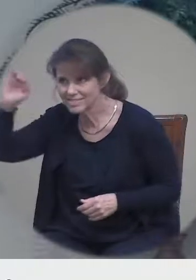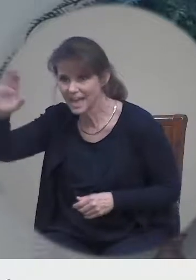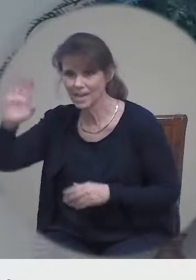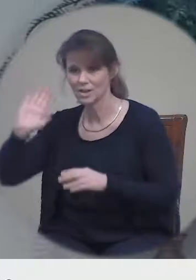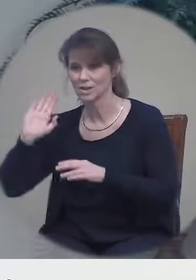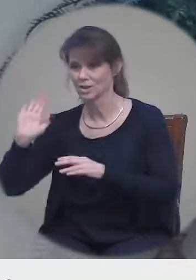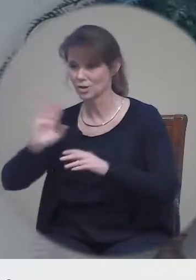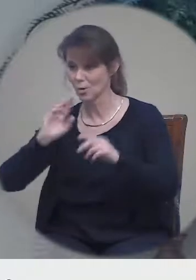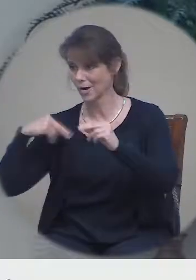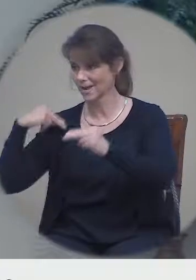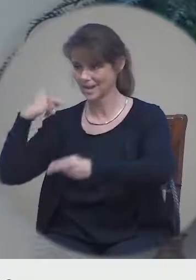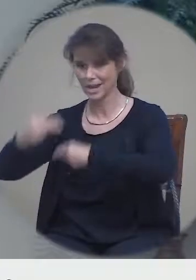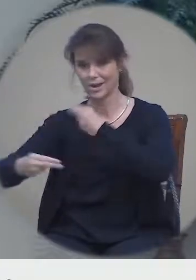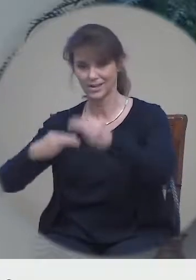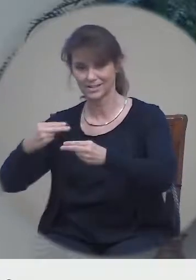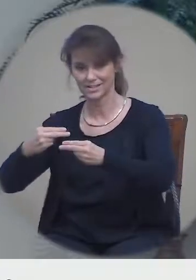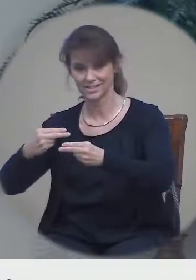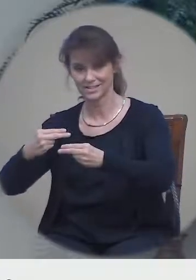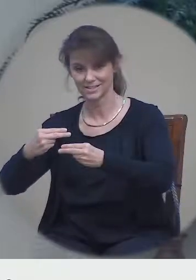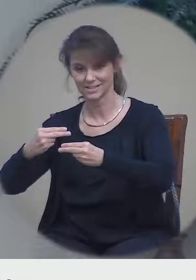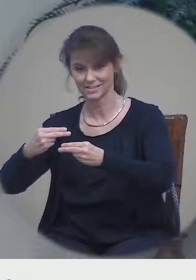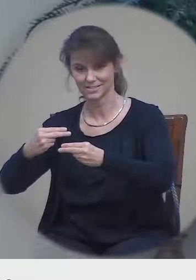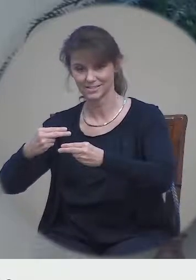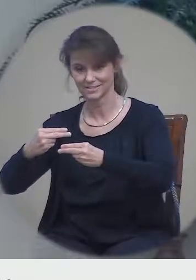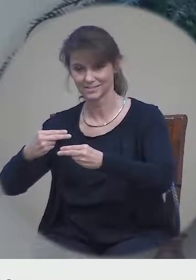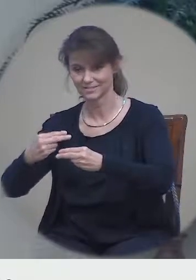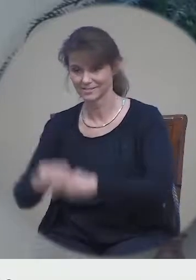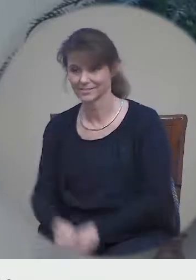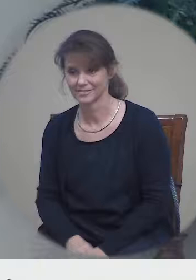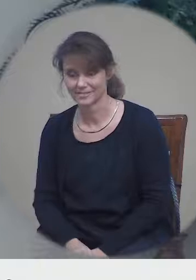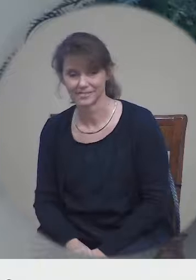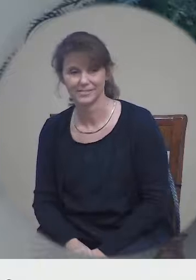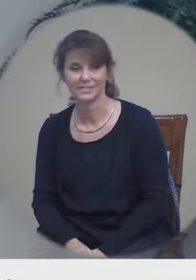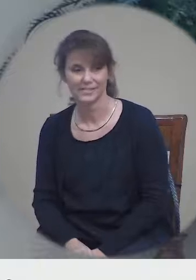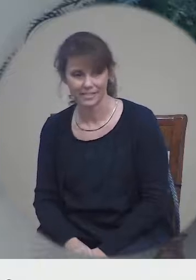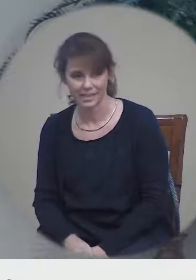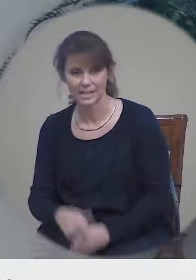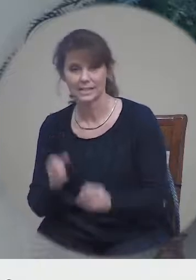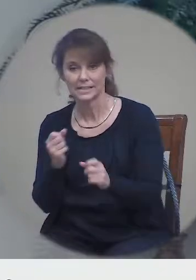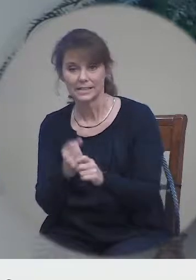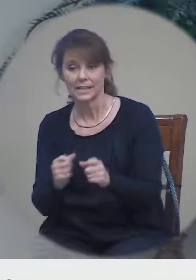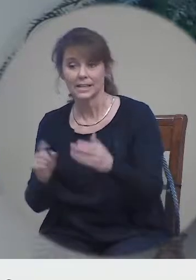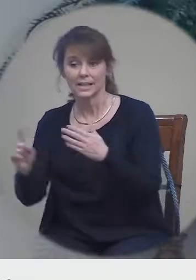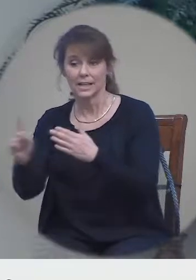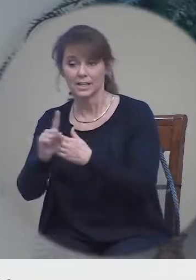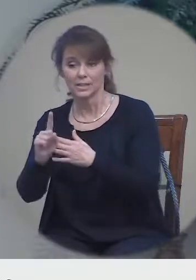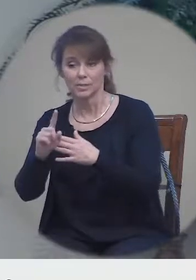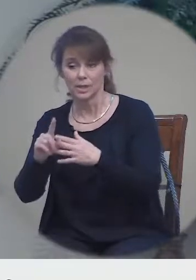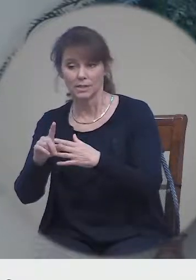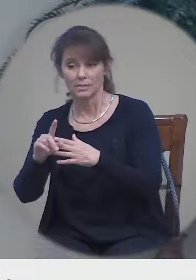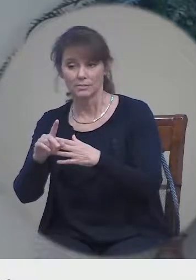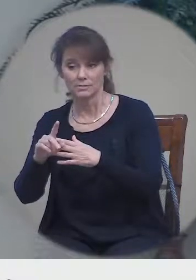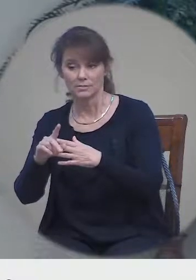but that's where I'm going. All right. Next week when we pick this up, you are going to see